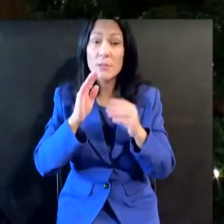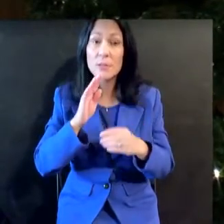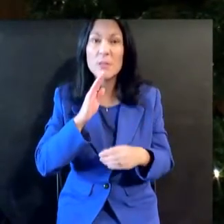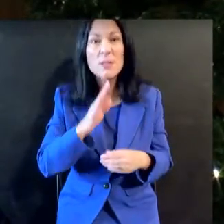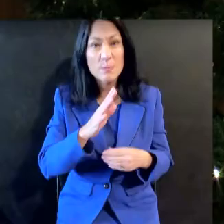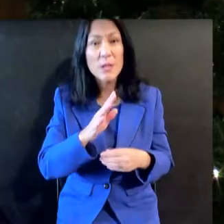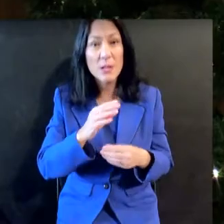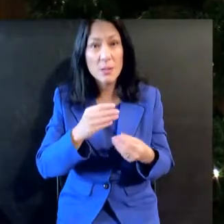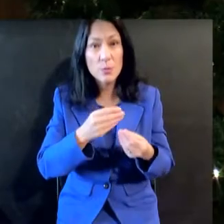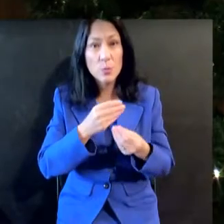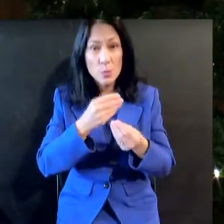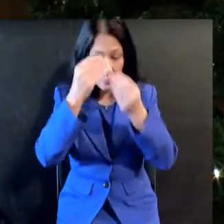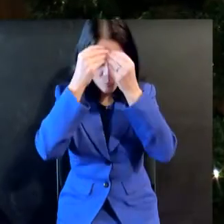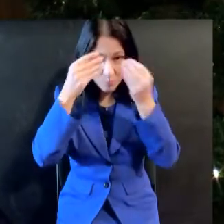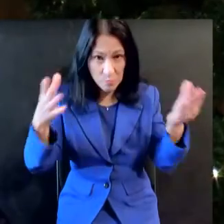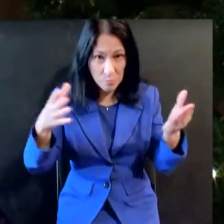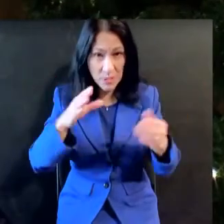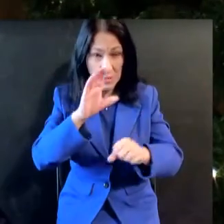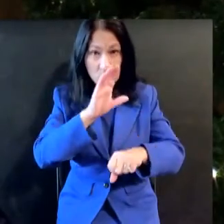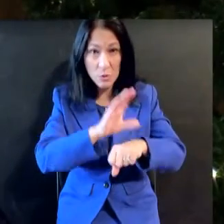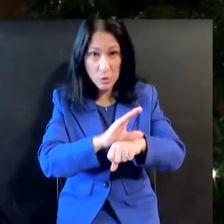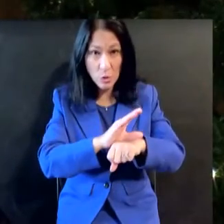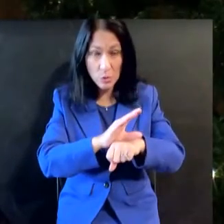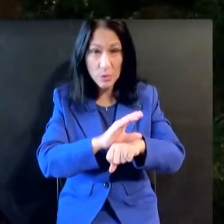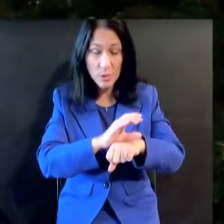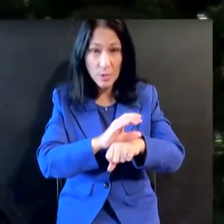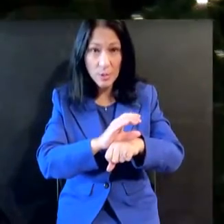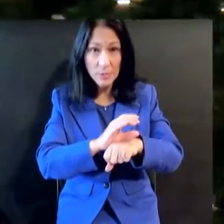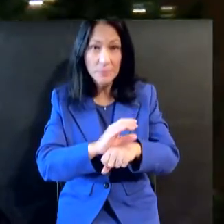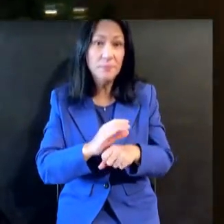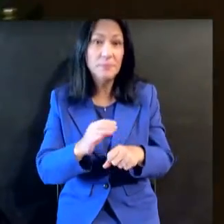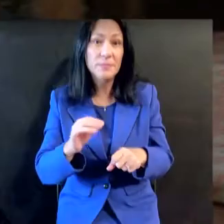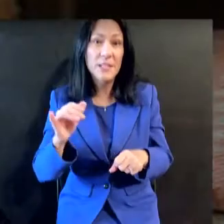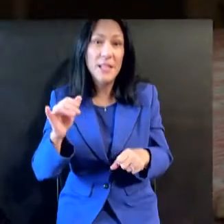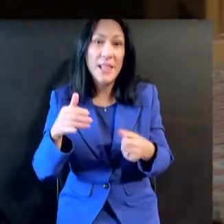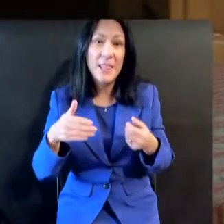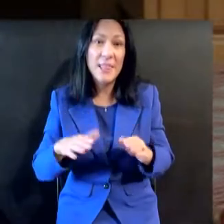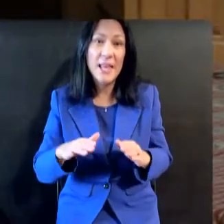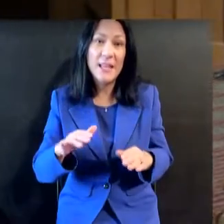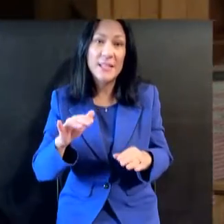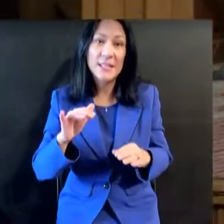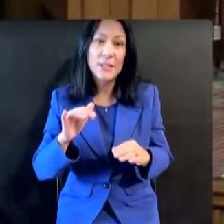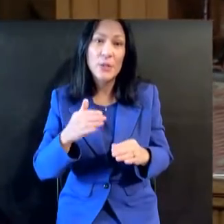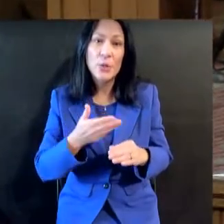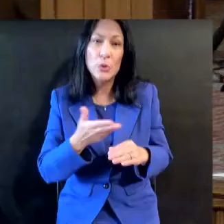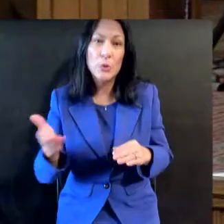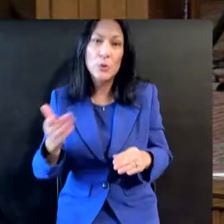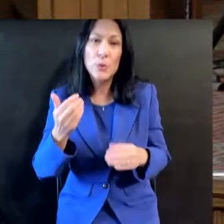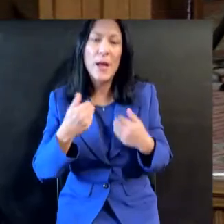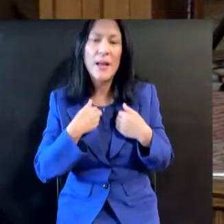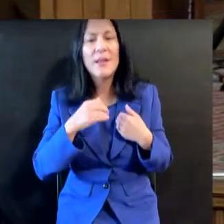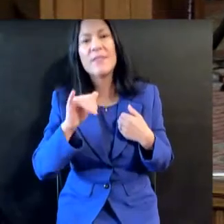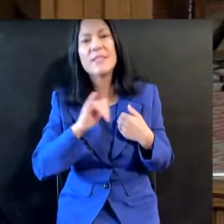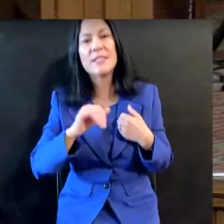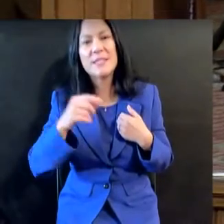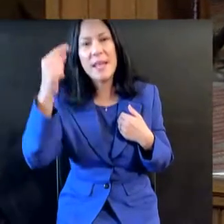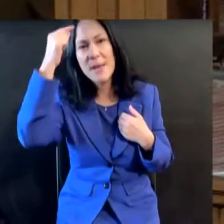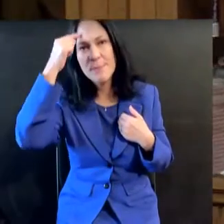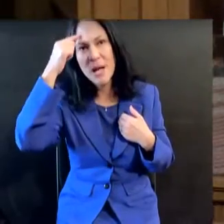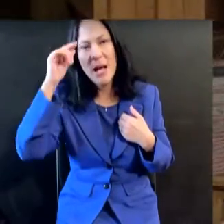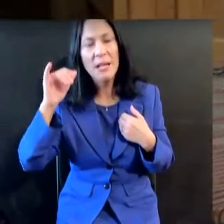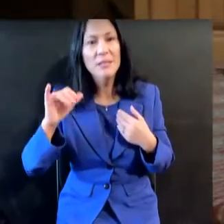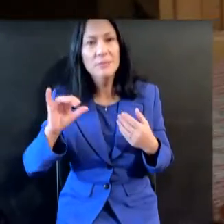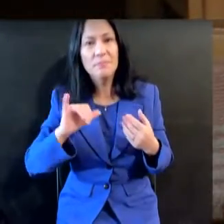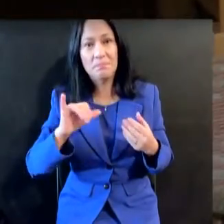Philippi. So we can take this individually, but collectively as well. Let the same mind be in you that was in Christ Jesus. And he